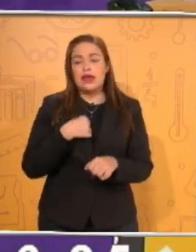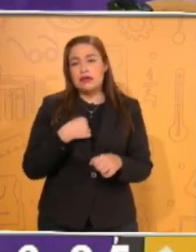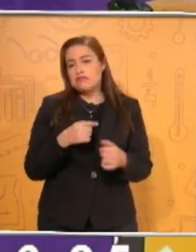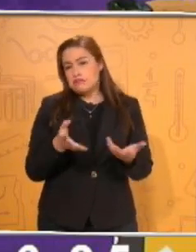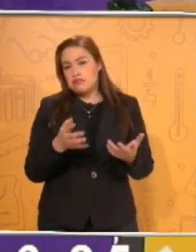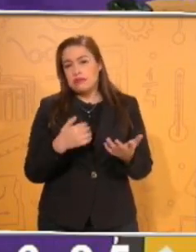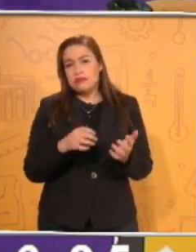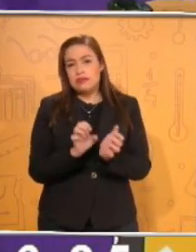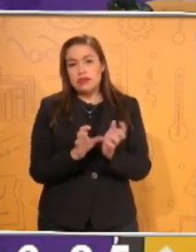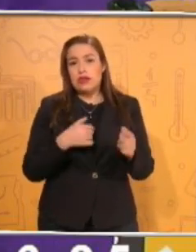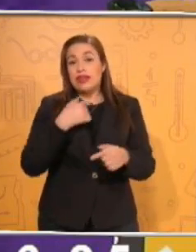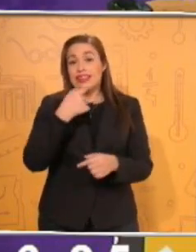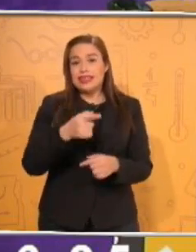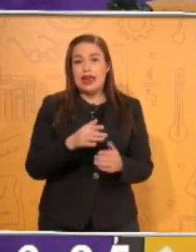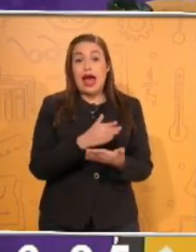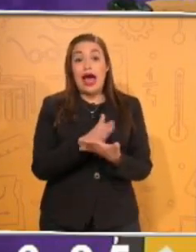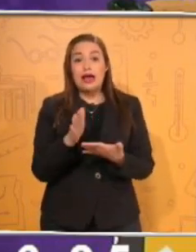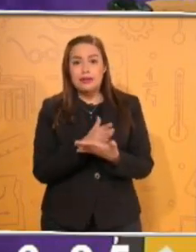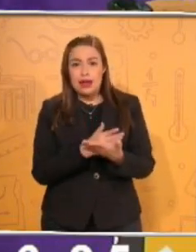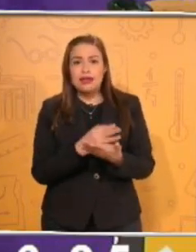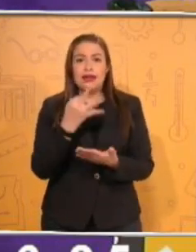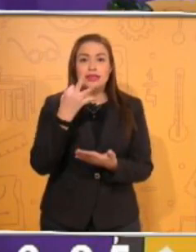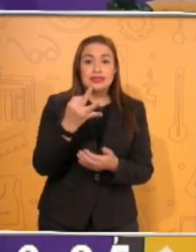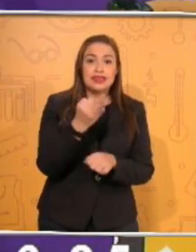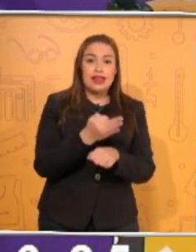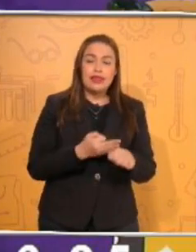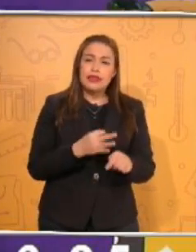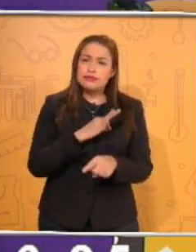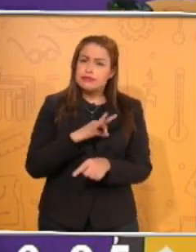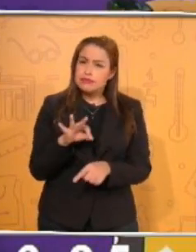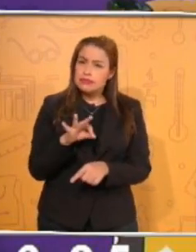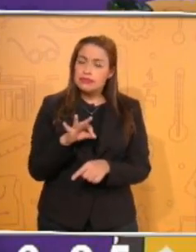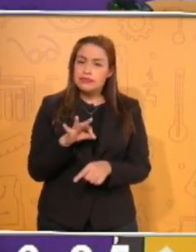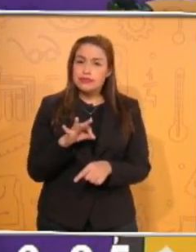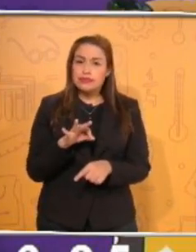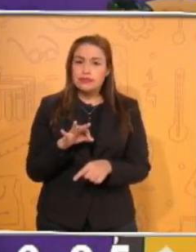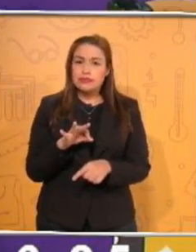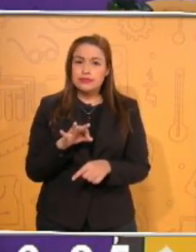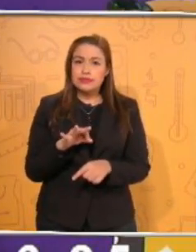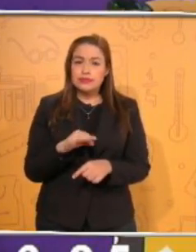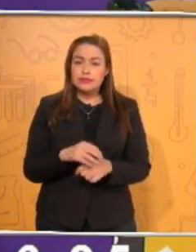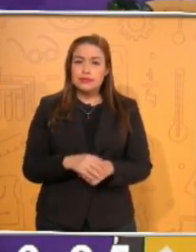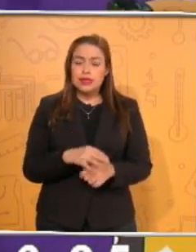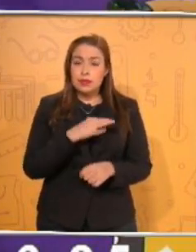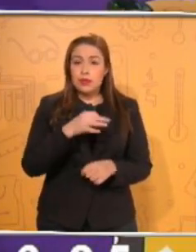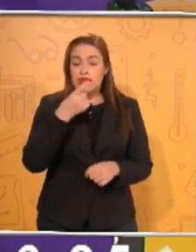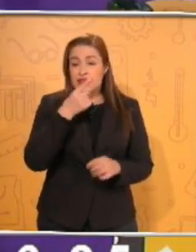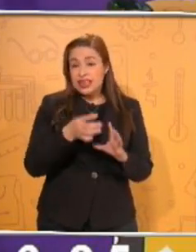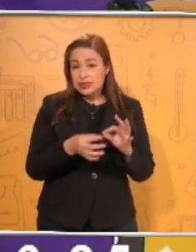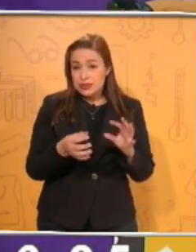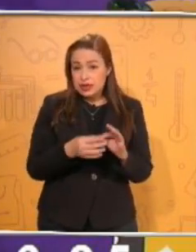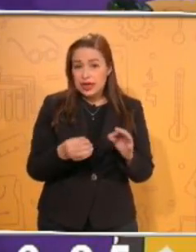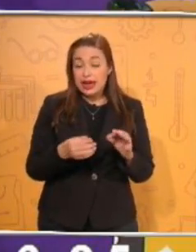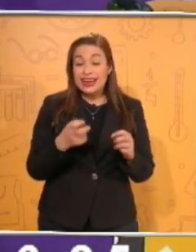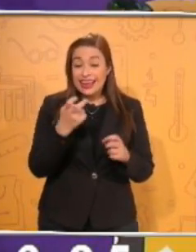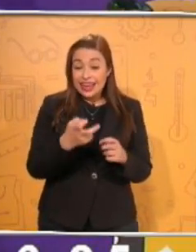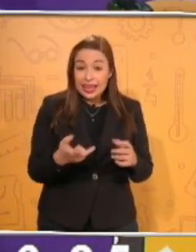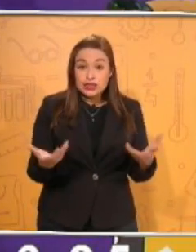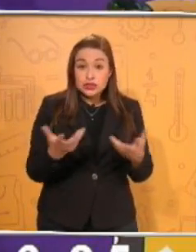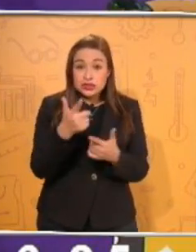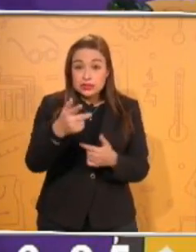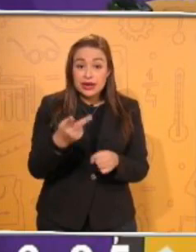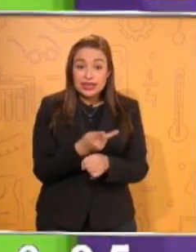But if I want to express that the action is in progress, it's gonna be